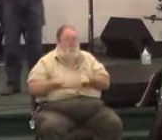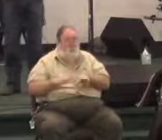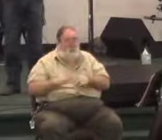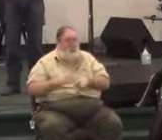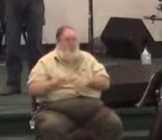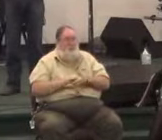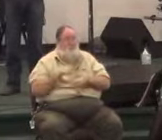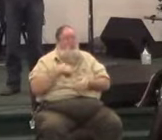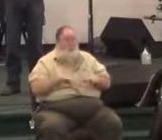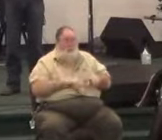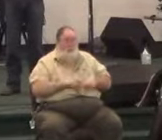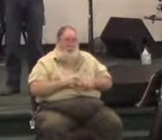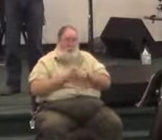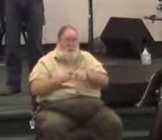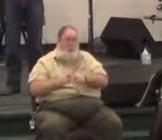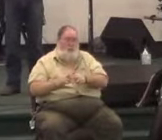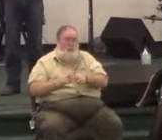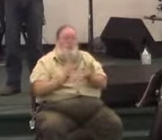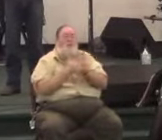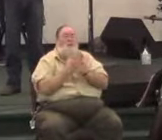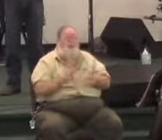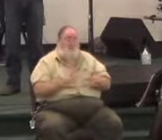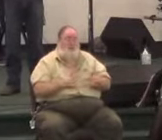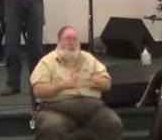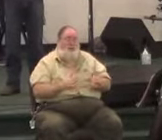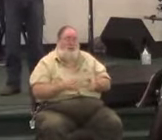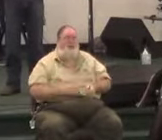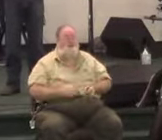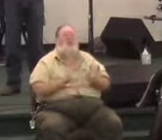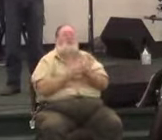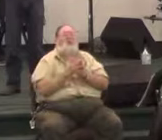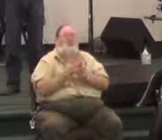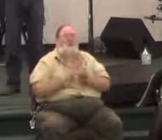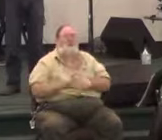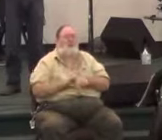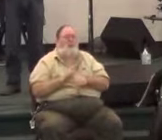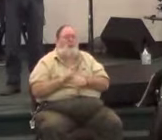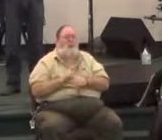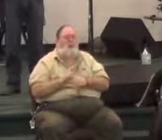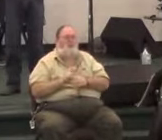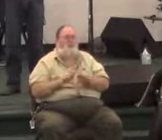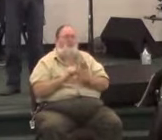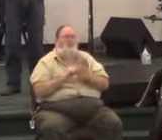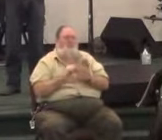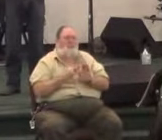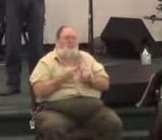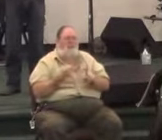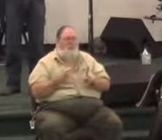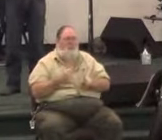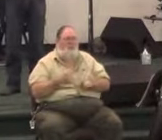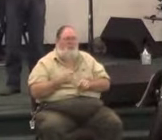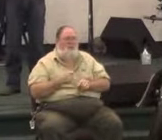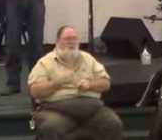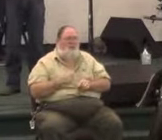call Christianity, Jesus used scripture from an